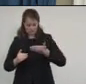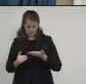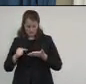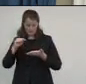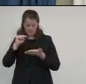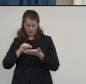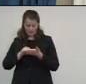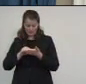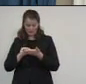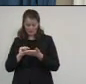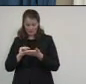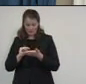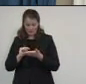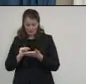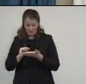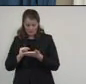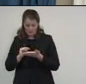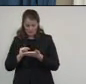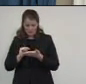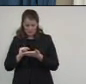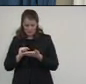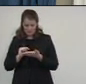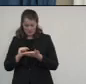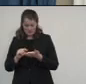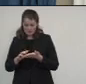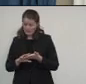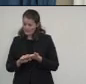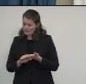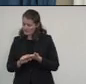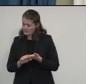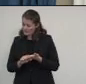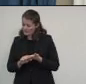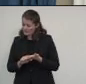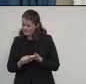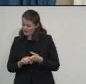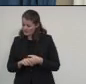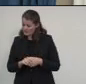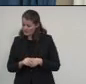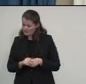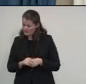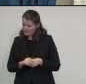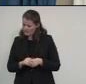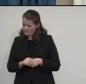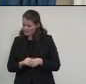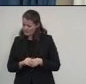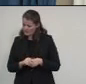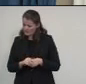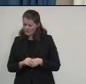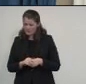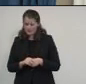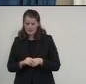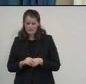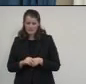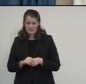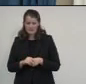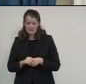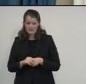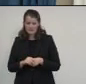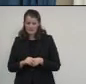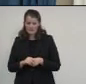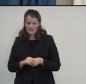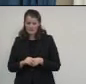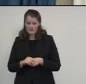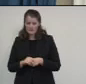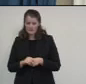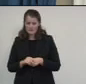or in-home haircuts as previously, as you said you can't do right now? Okay, well, for salons, hairstylists, manicurists,